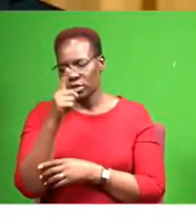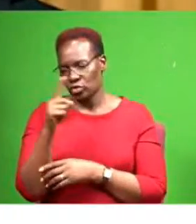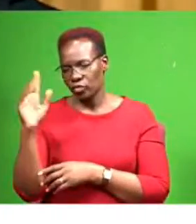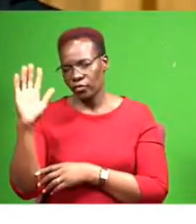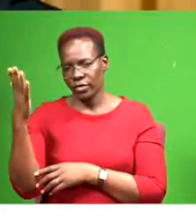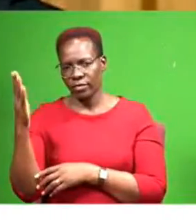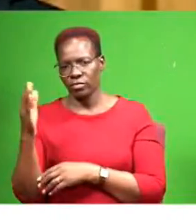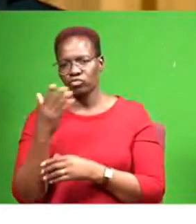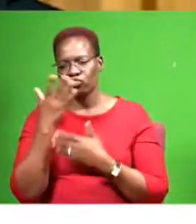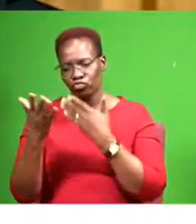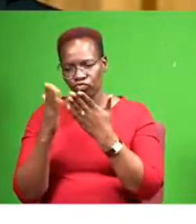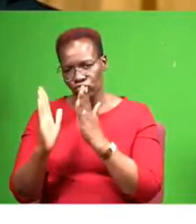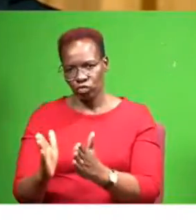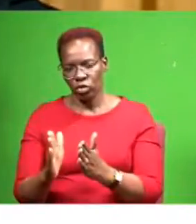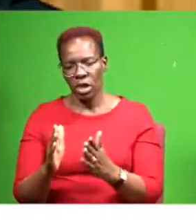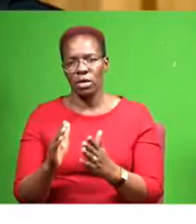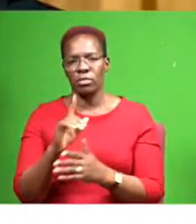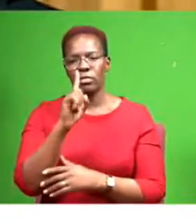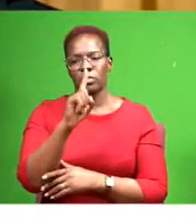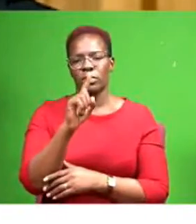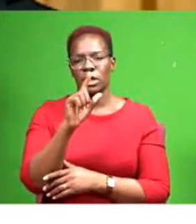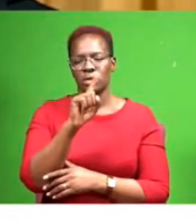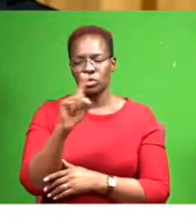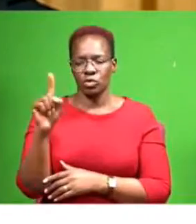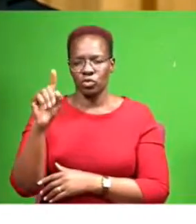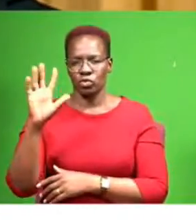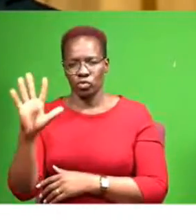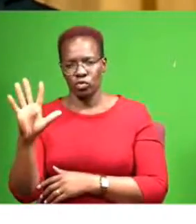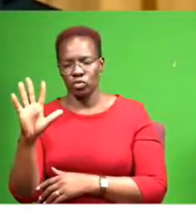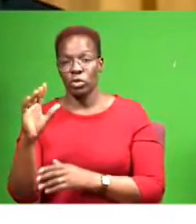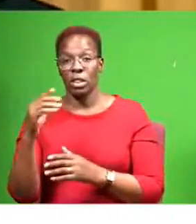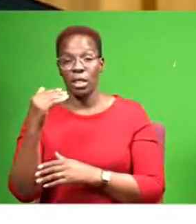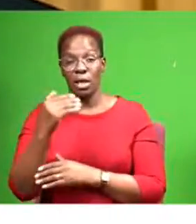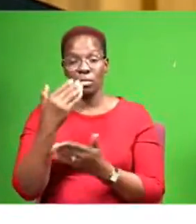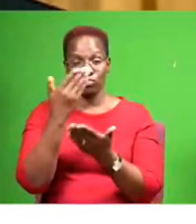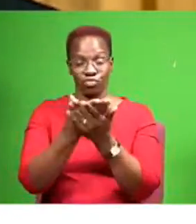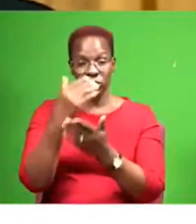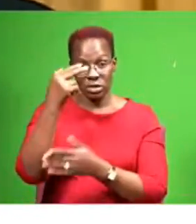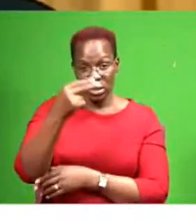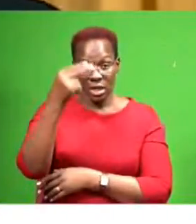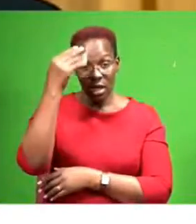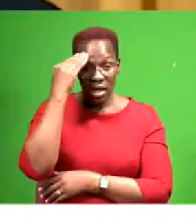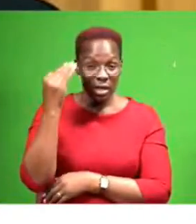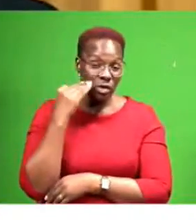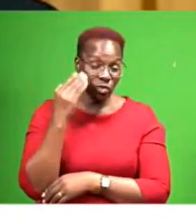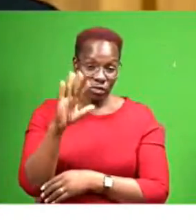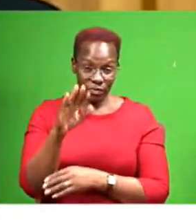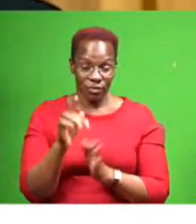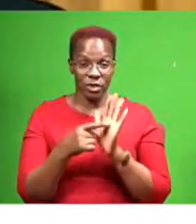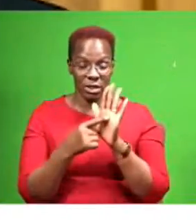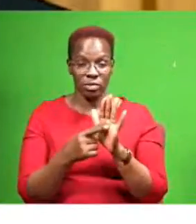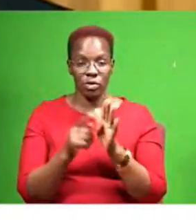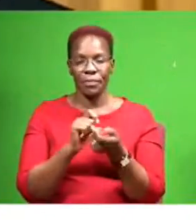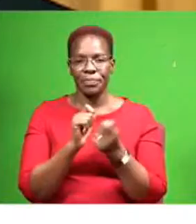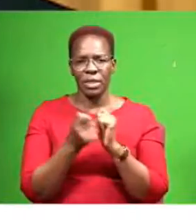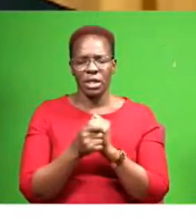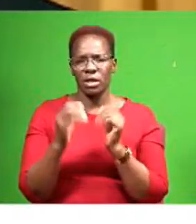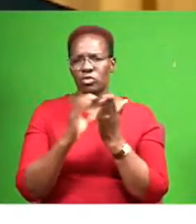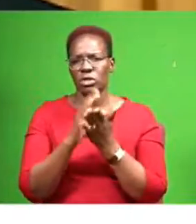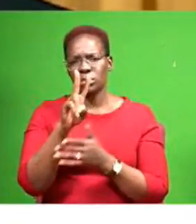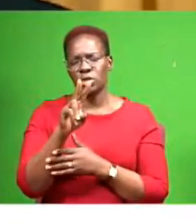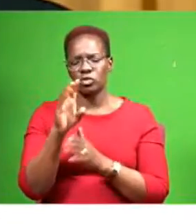paragraph 282 of their petition that was filed in the High Court. For instance, an amendment to Chapter 2